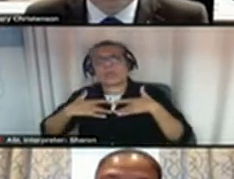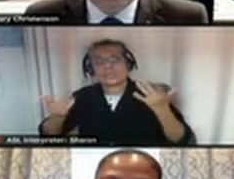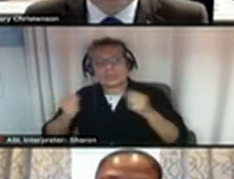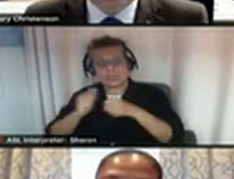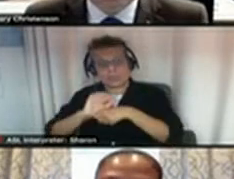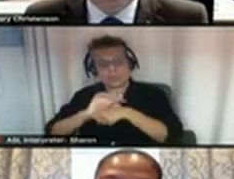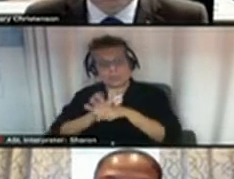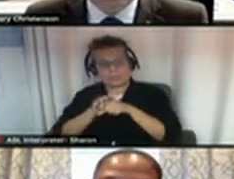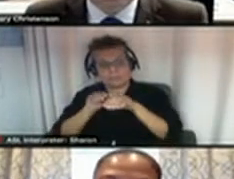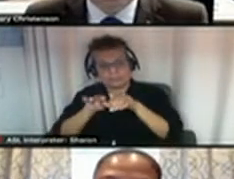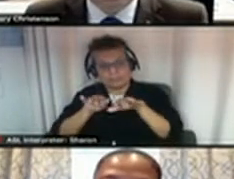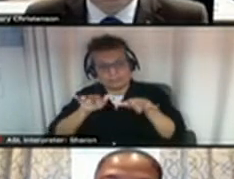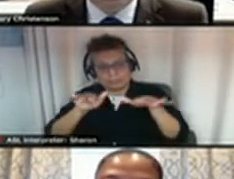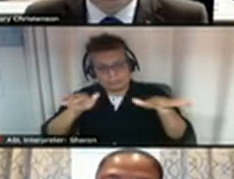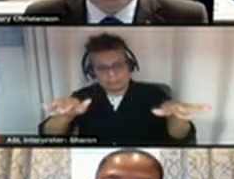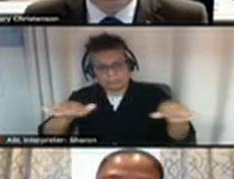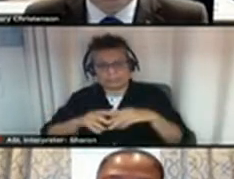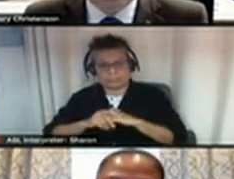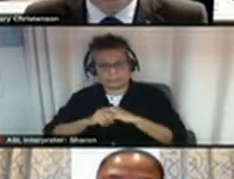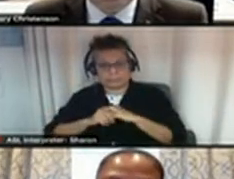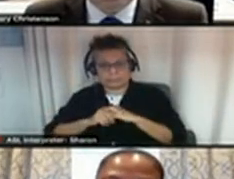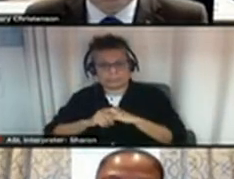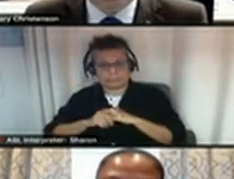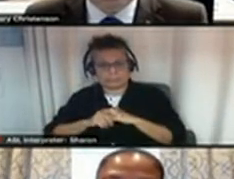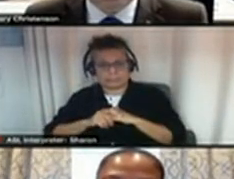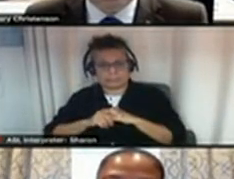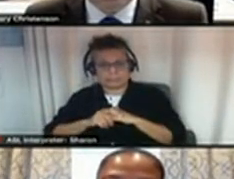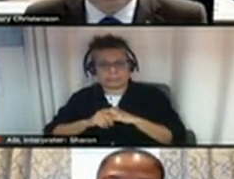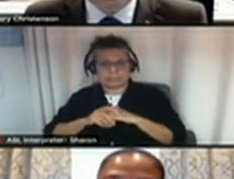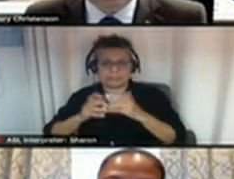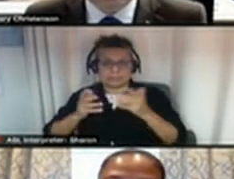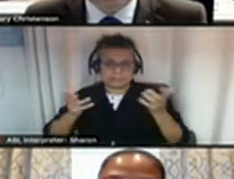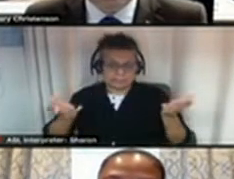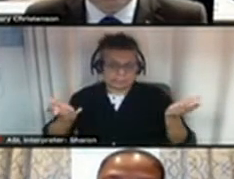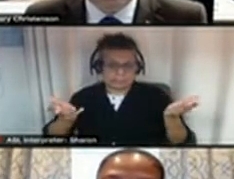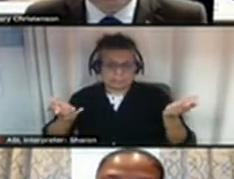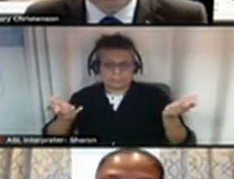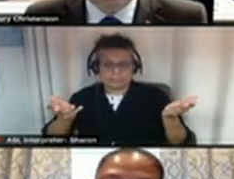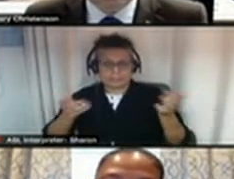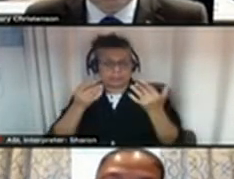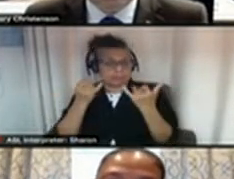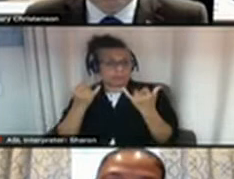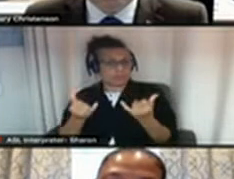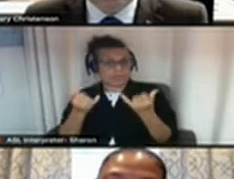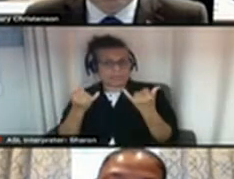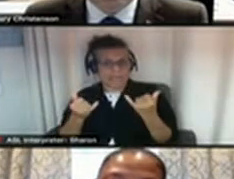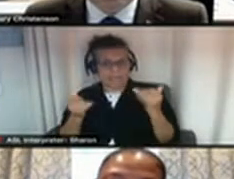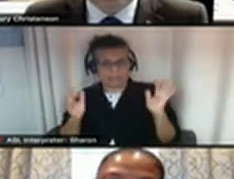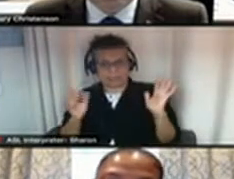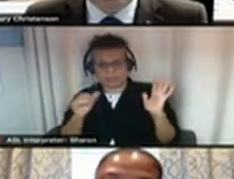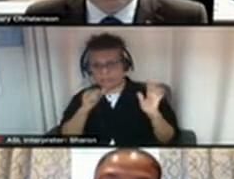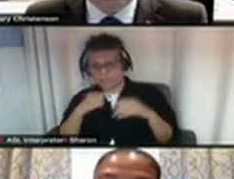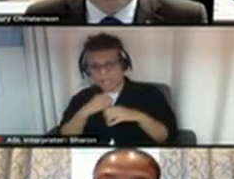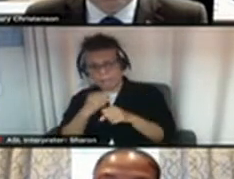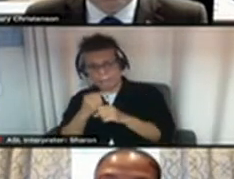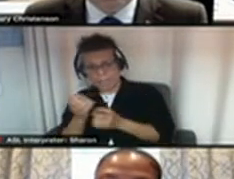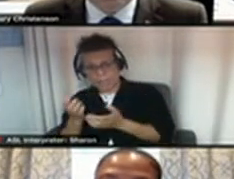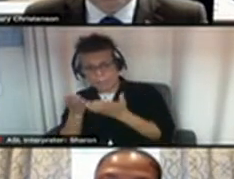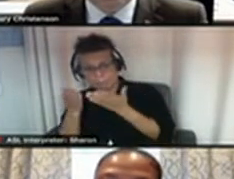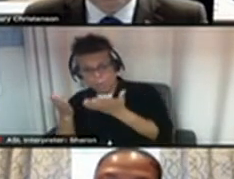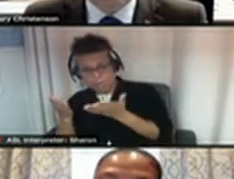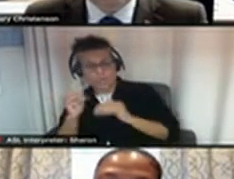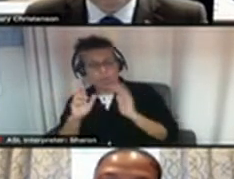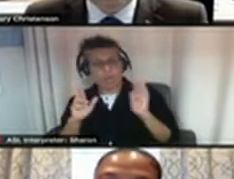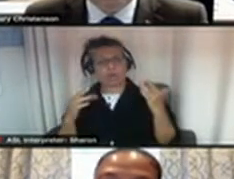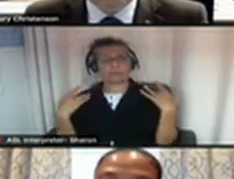like down the road. So, I mean, at this point, I don't know if I should make a motion for that or if I should hold